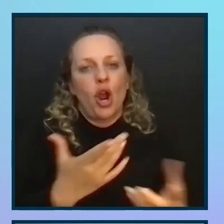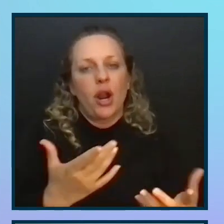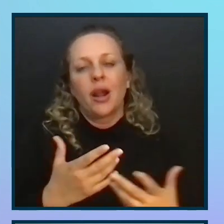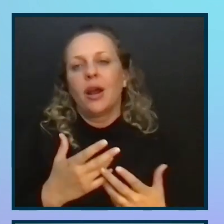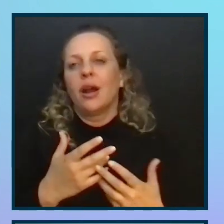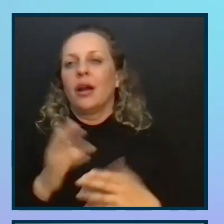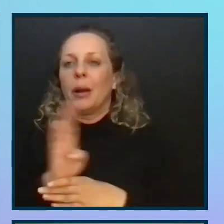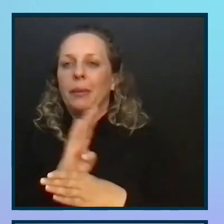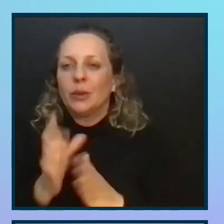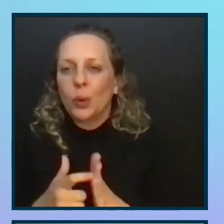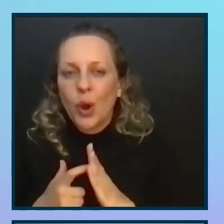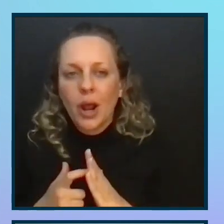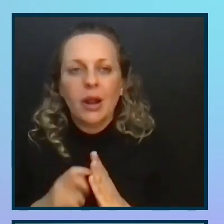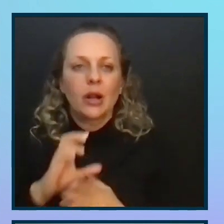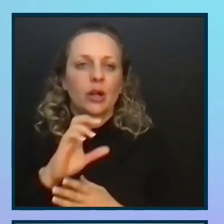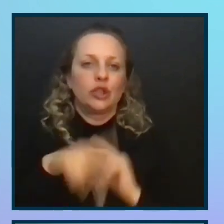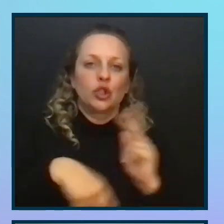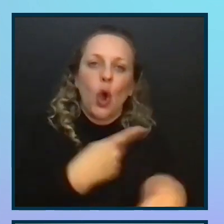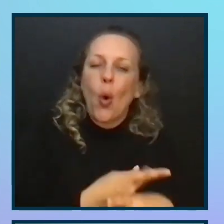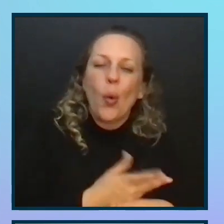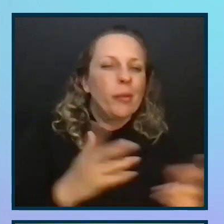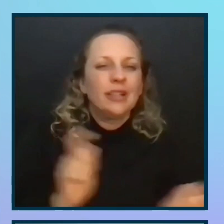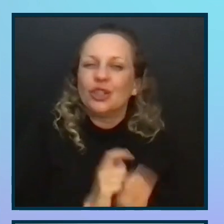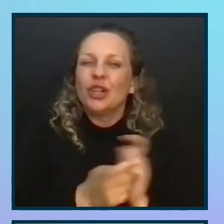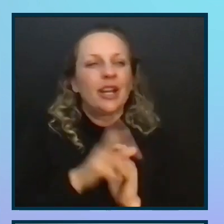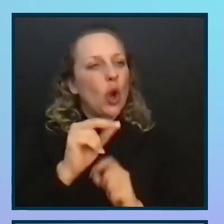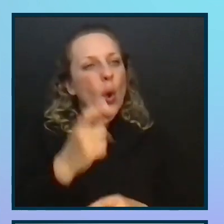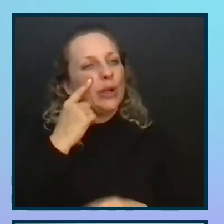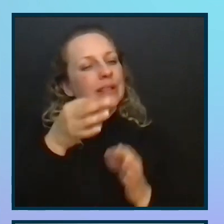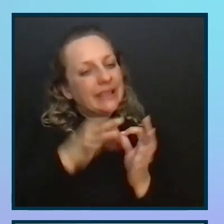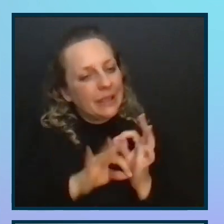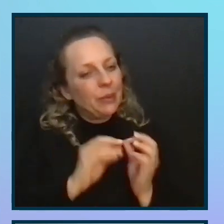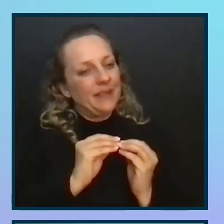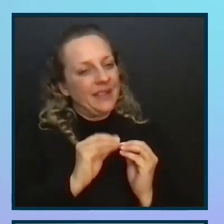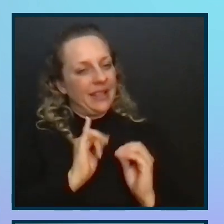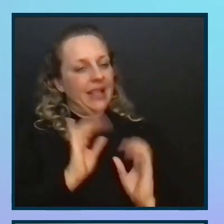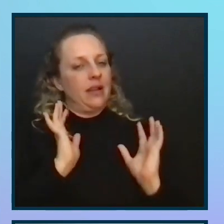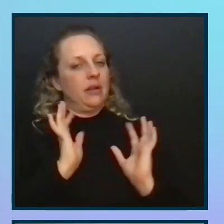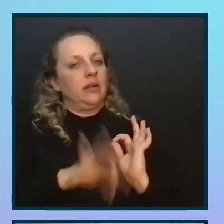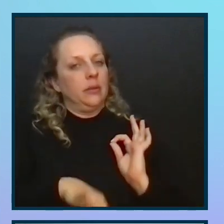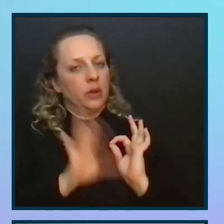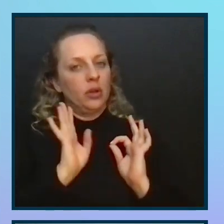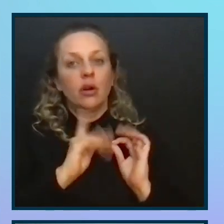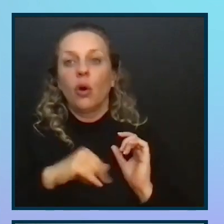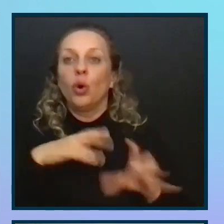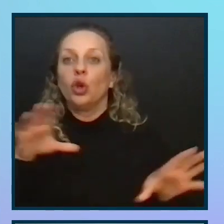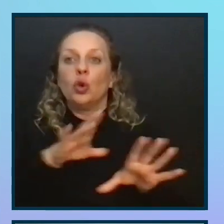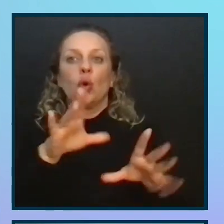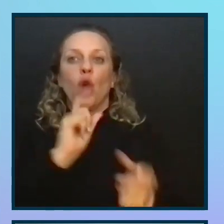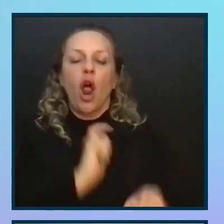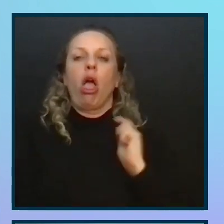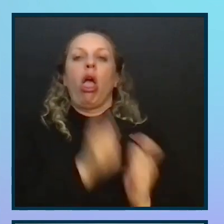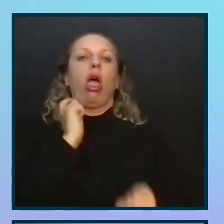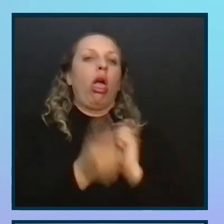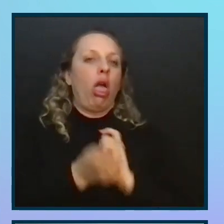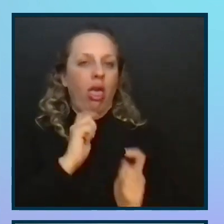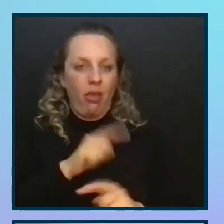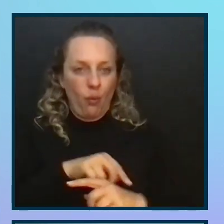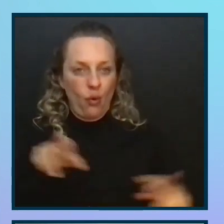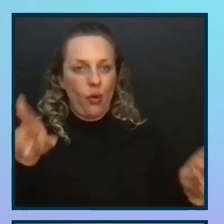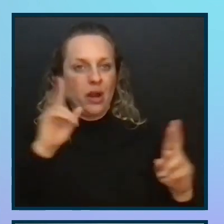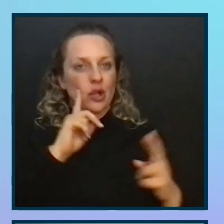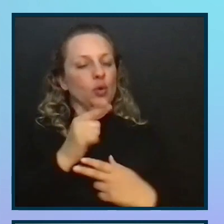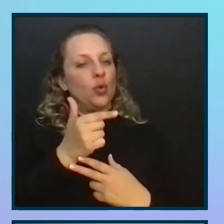creep yourself. It's important for our team's velocity that we don't do a bunch of that by the time we're ready to groom a